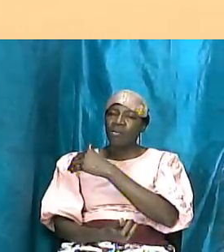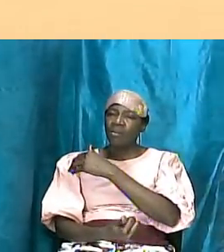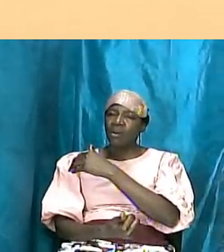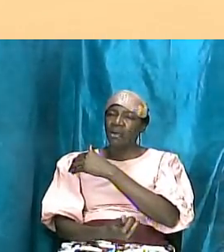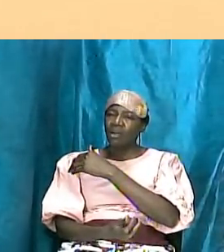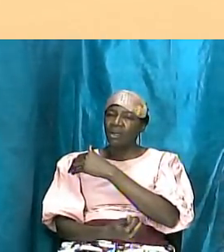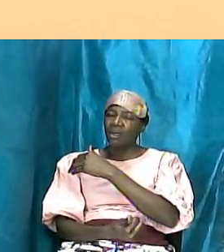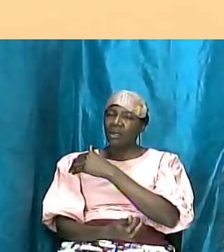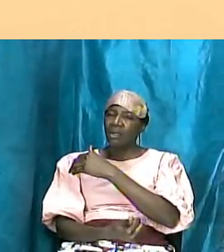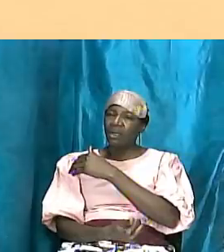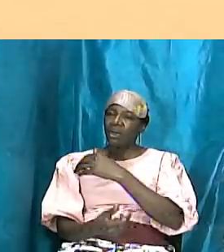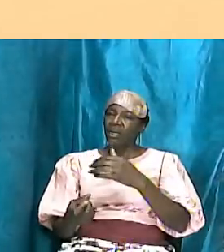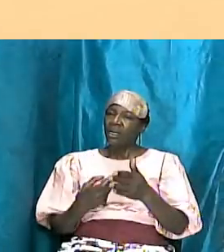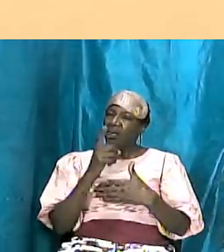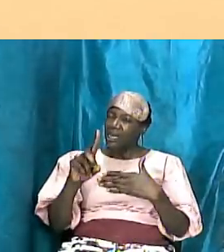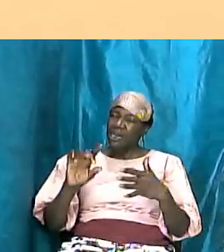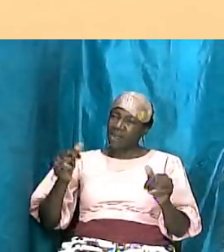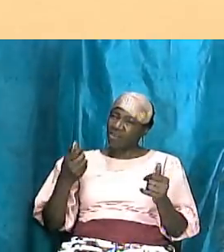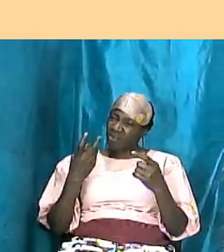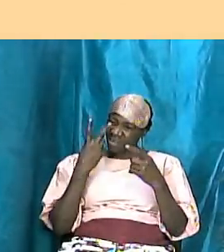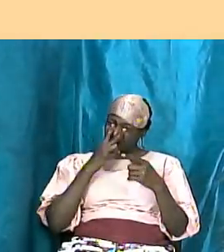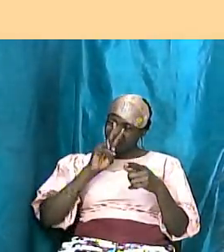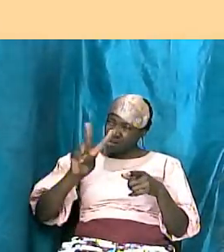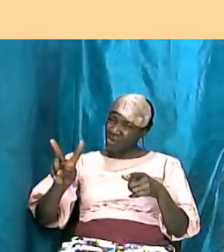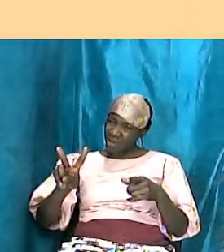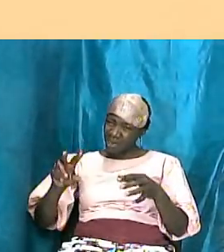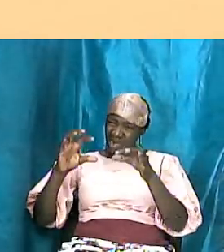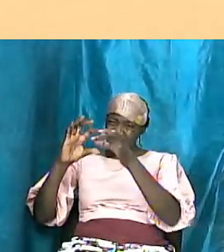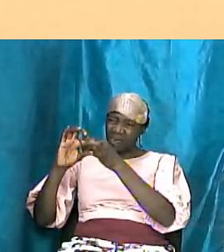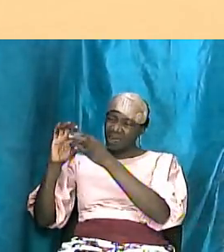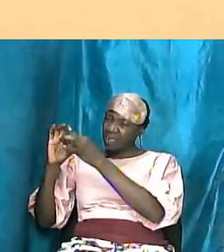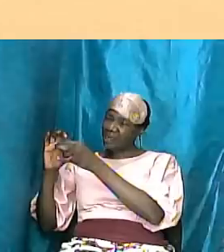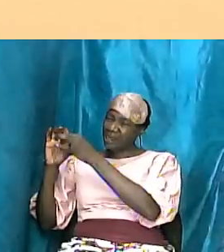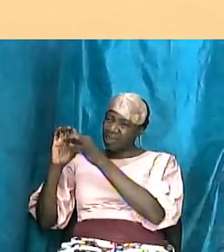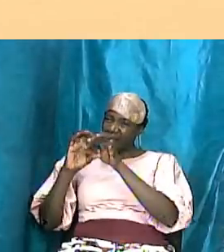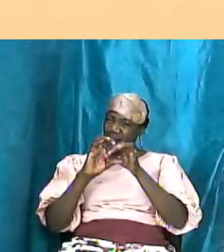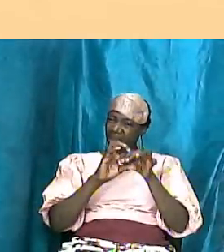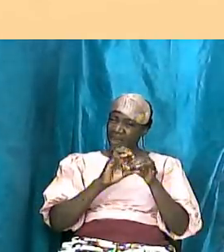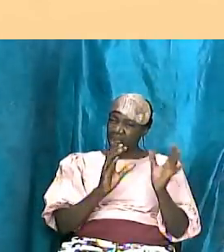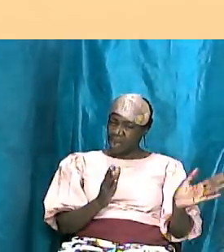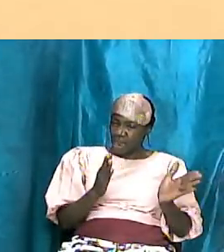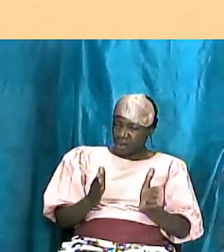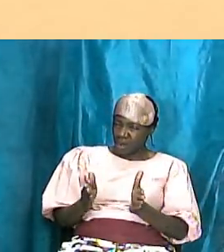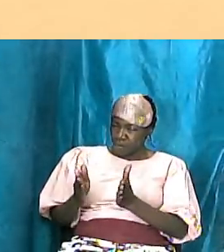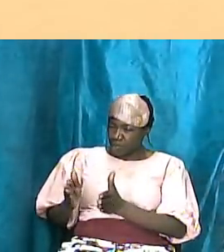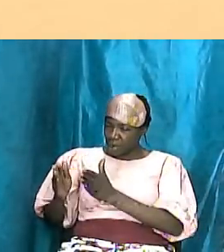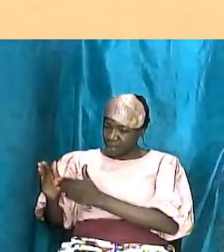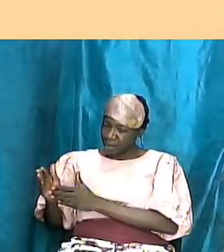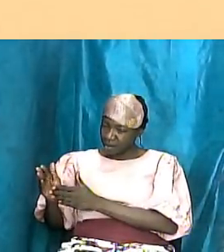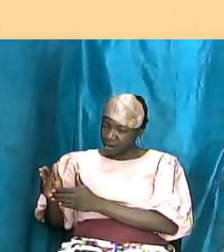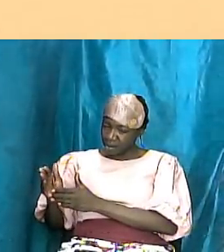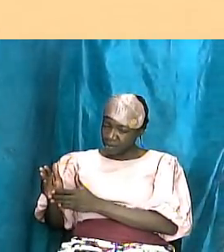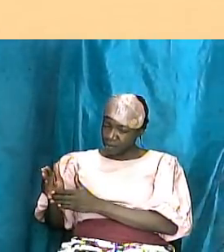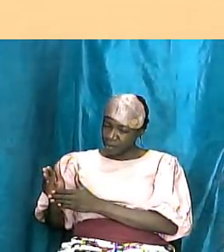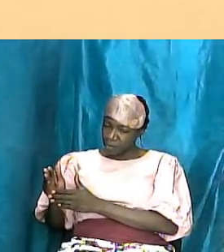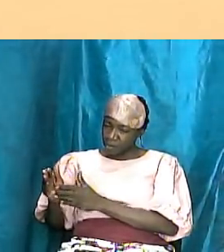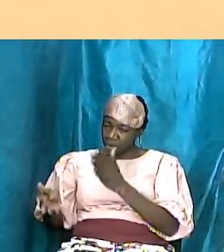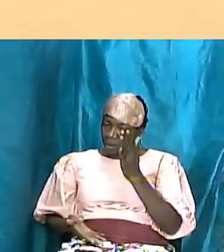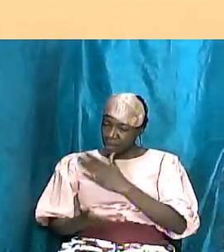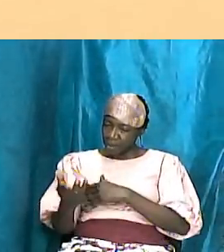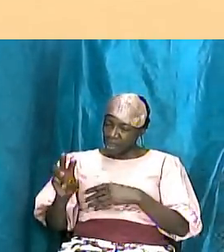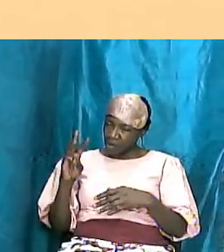we know that just looking at the connections, just looking at the pattern, and what we are seeing in the pattern, that there